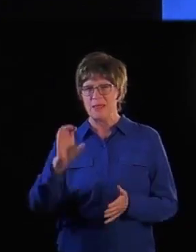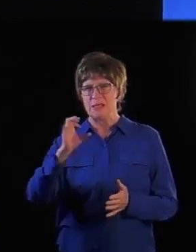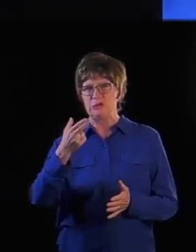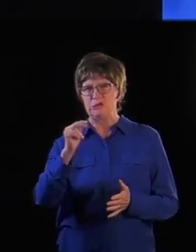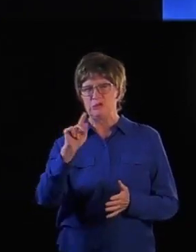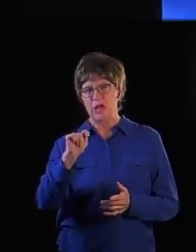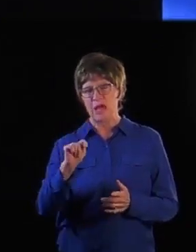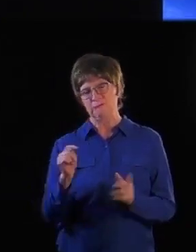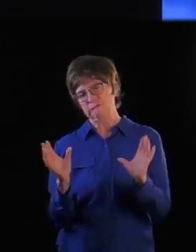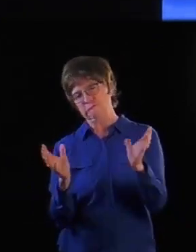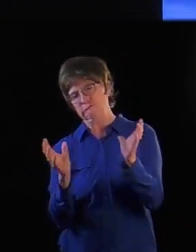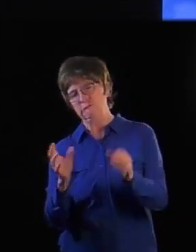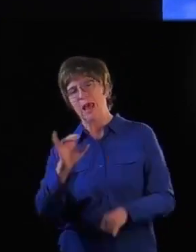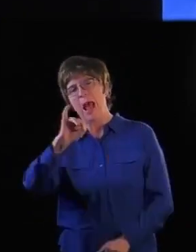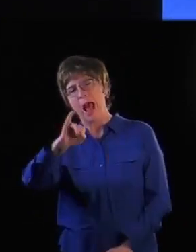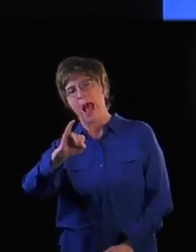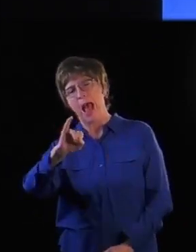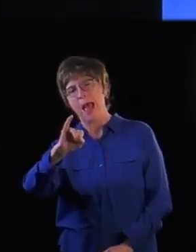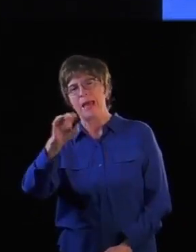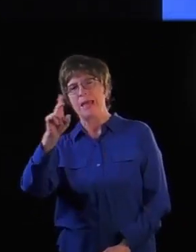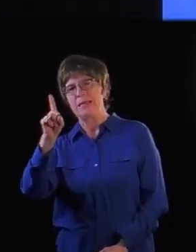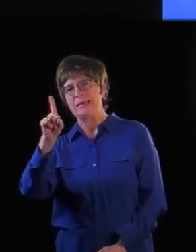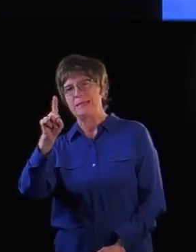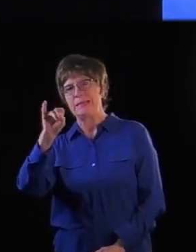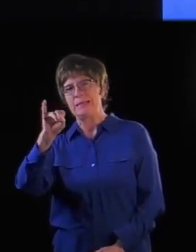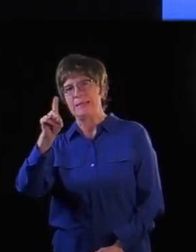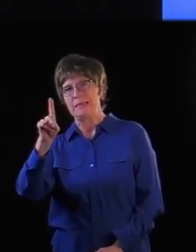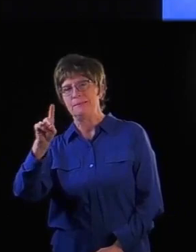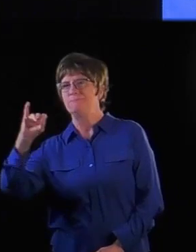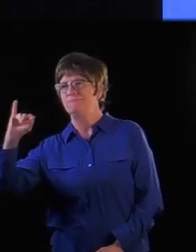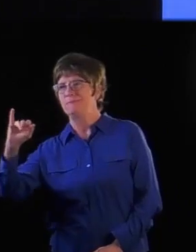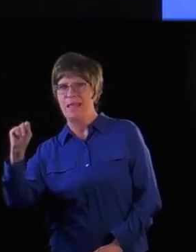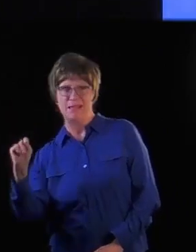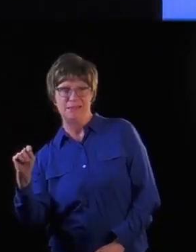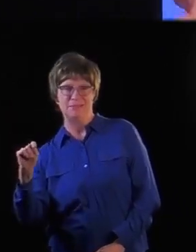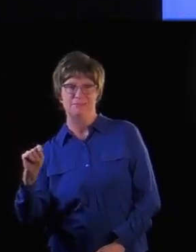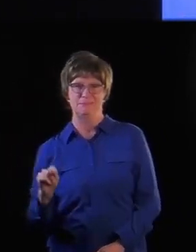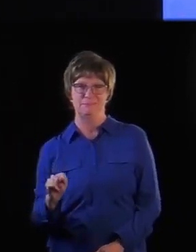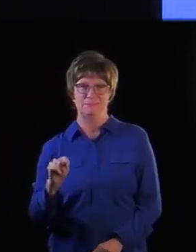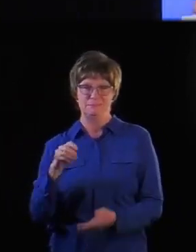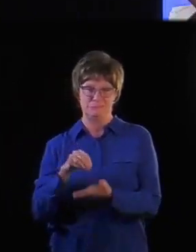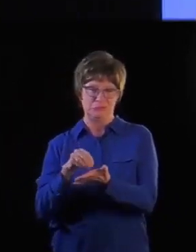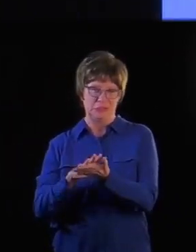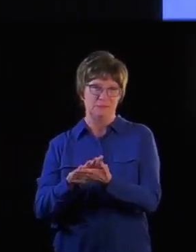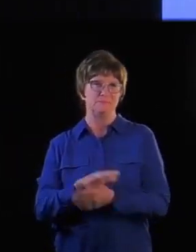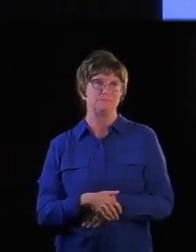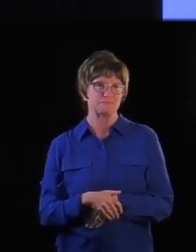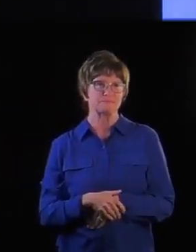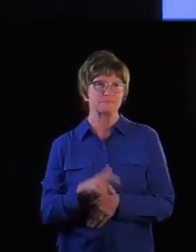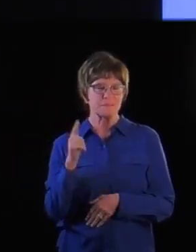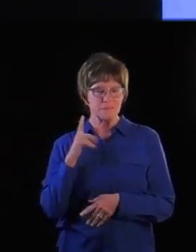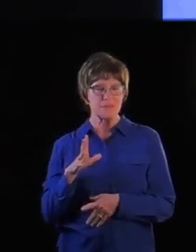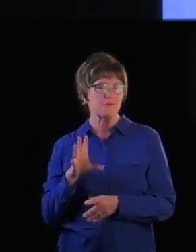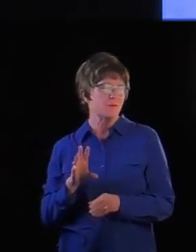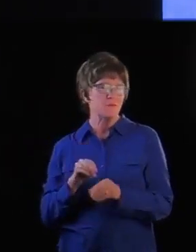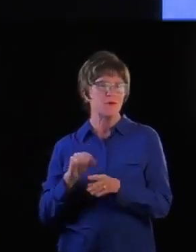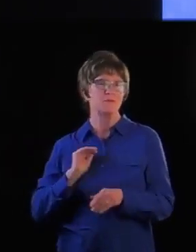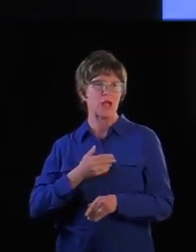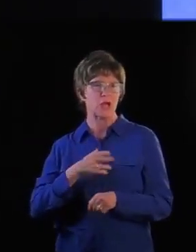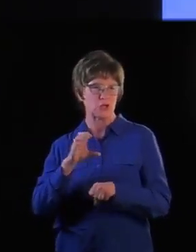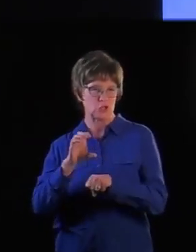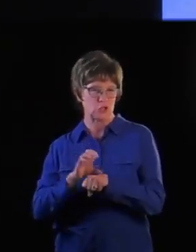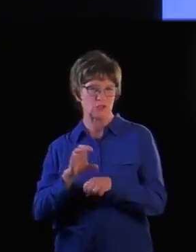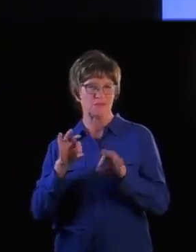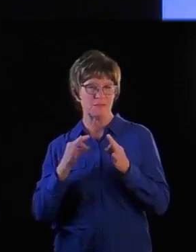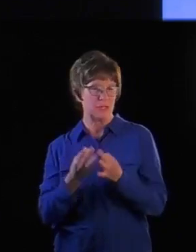I did it. I did it. I made that decision for Christ. If you're a part of our church family, we would love to connect with you.